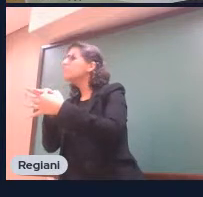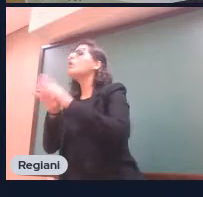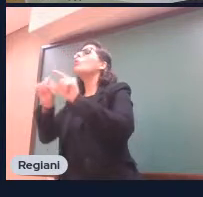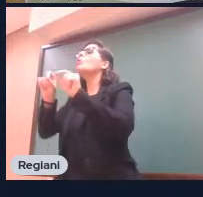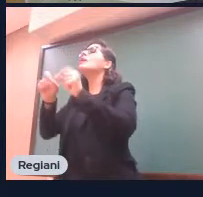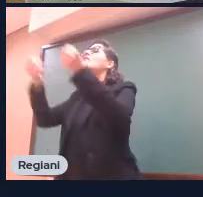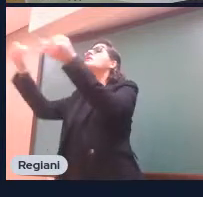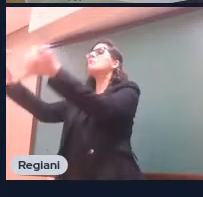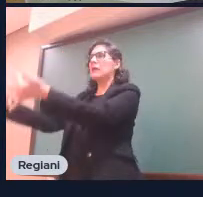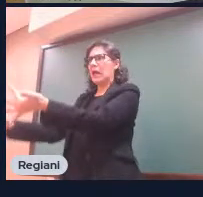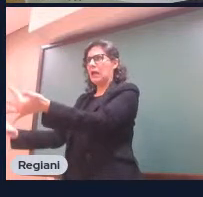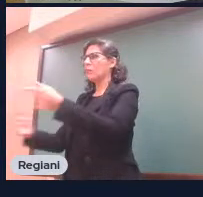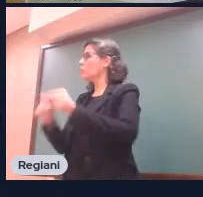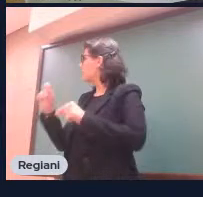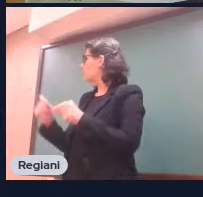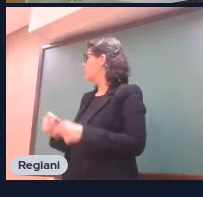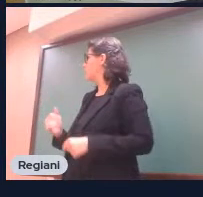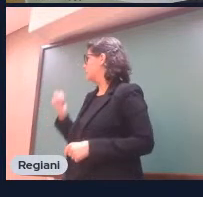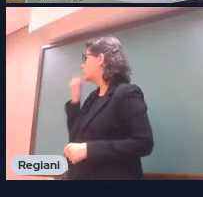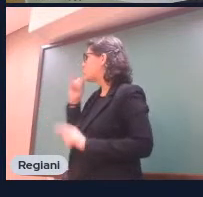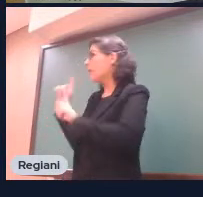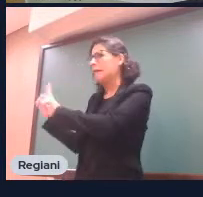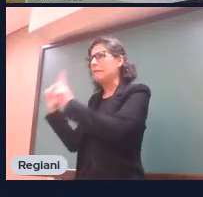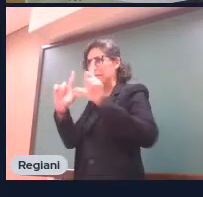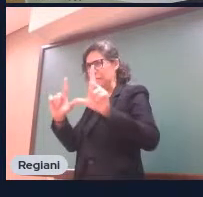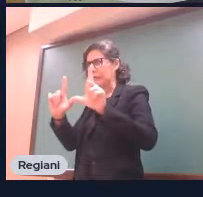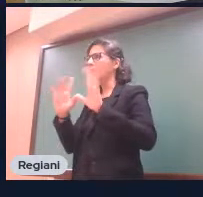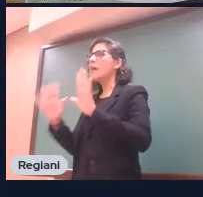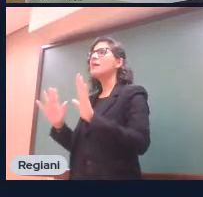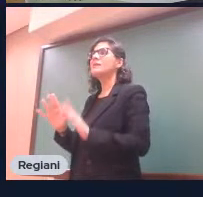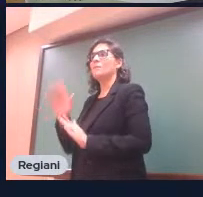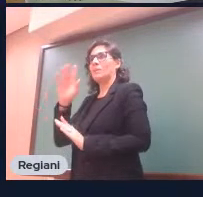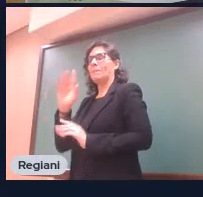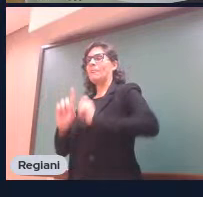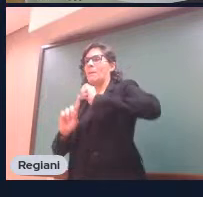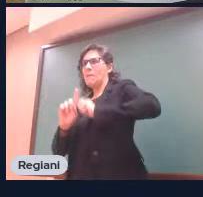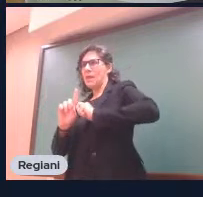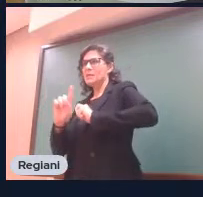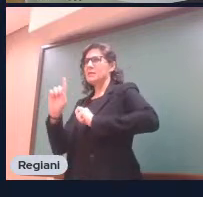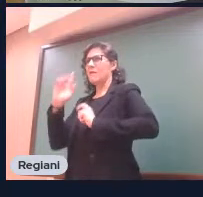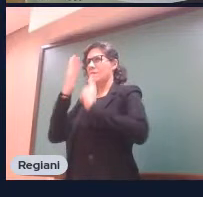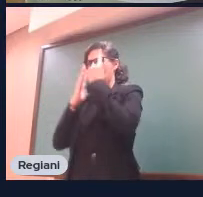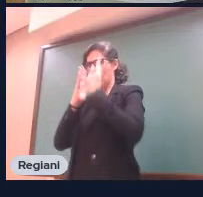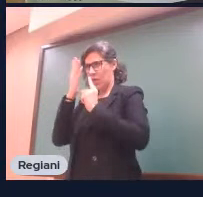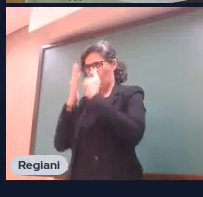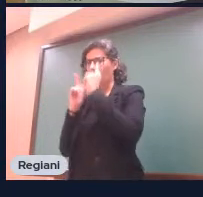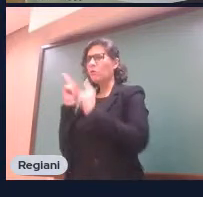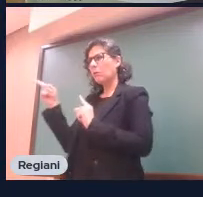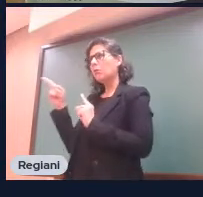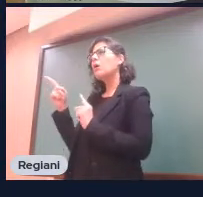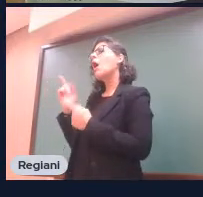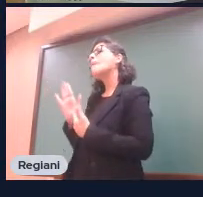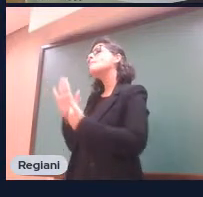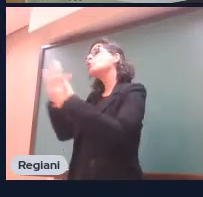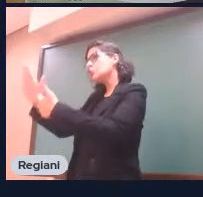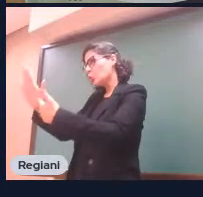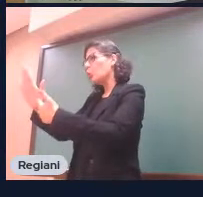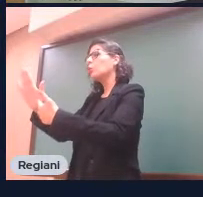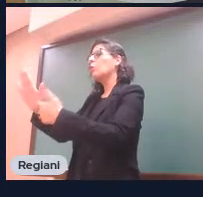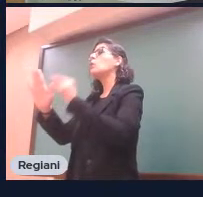Apologies for the layout. In February, basically, we showed